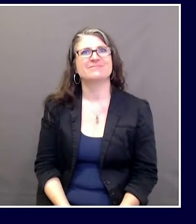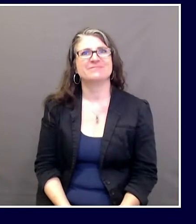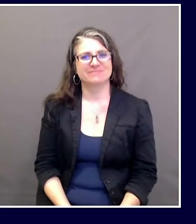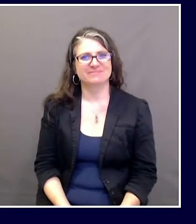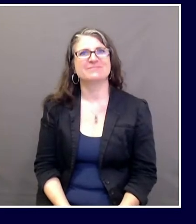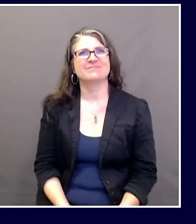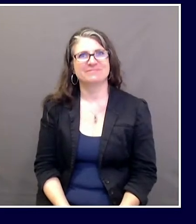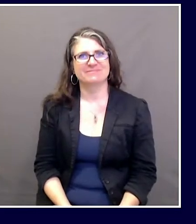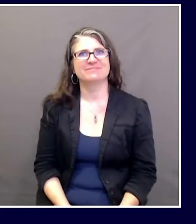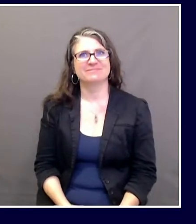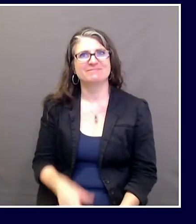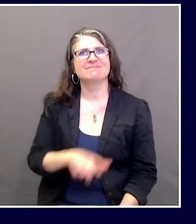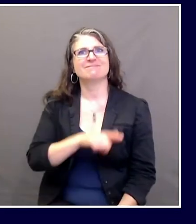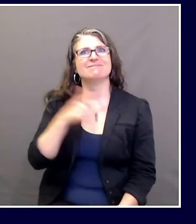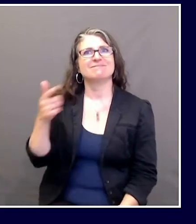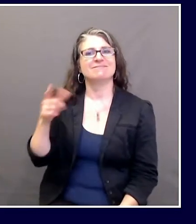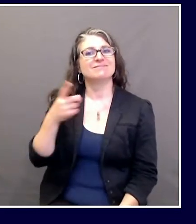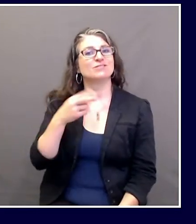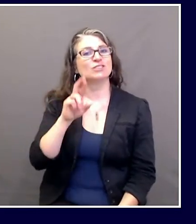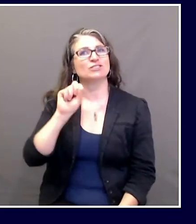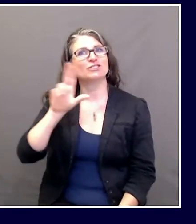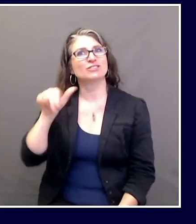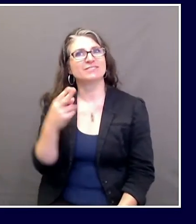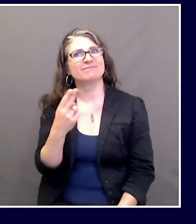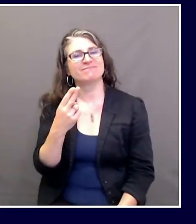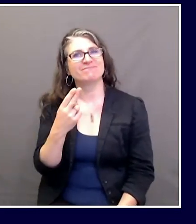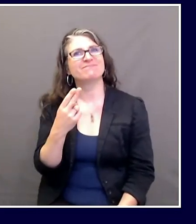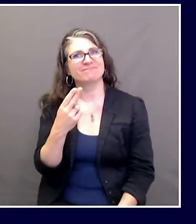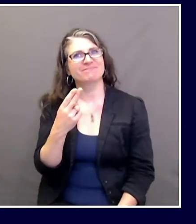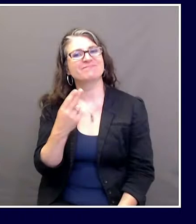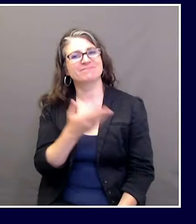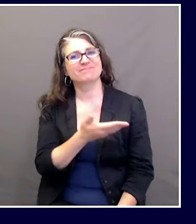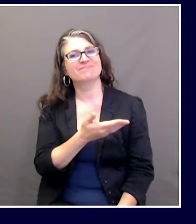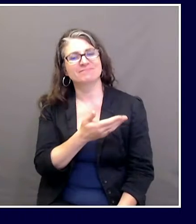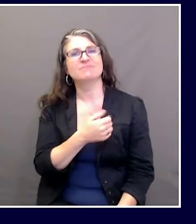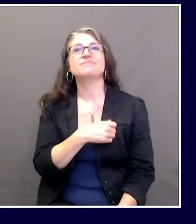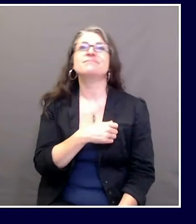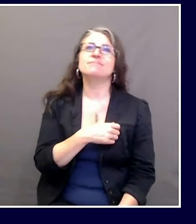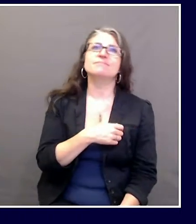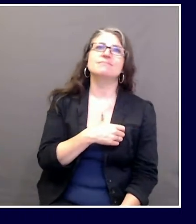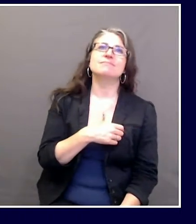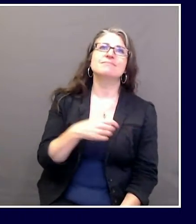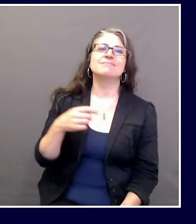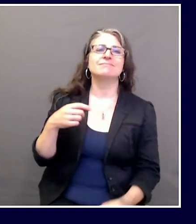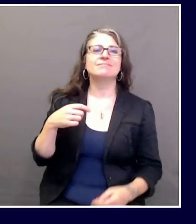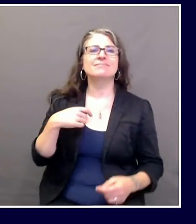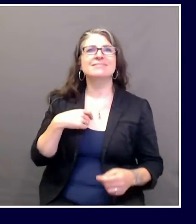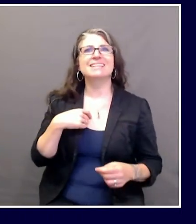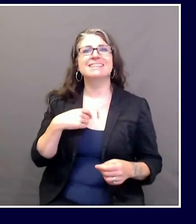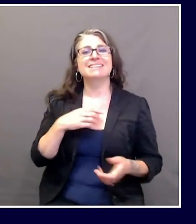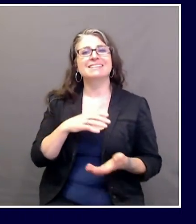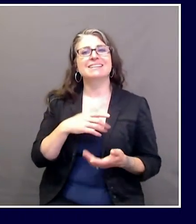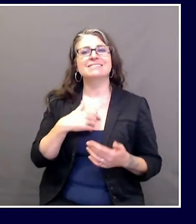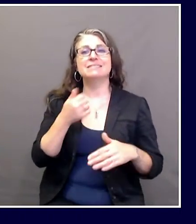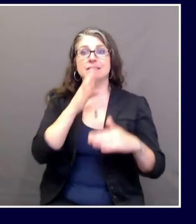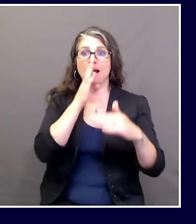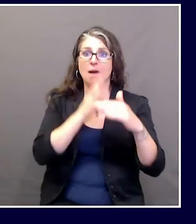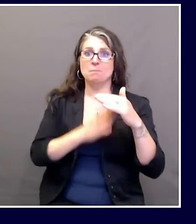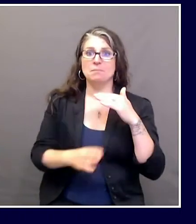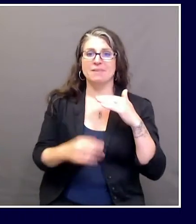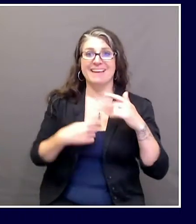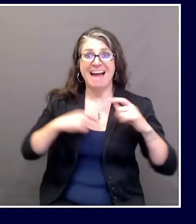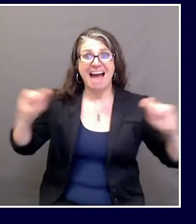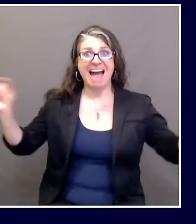not one for any kind of lap victory or not, but I think I'd be remiss if I didn't note what the commissioner just noted, which is